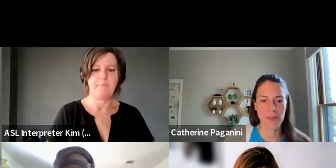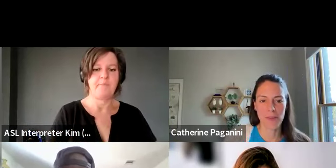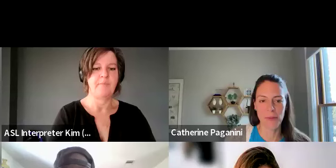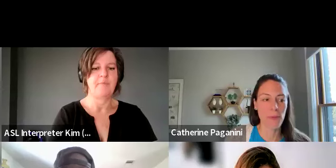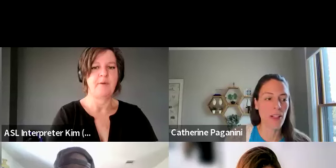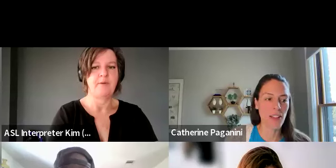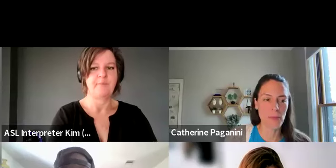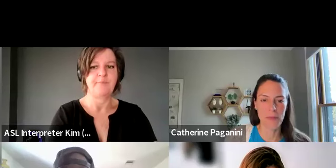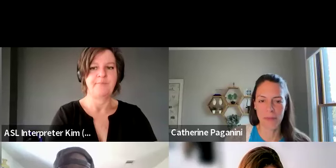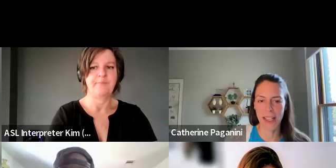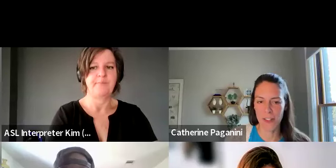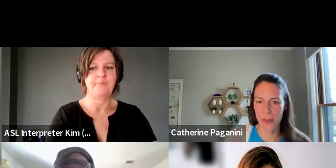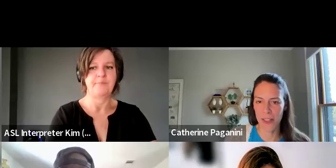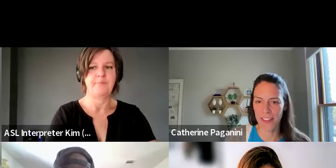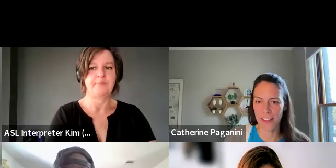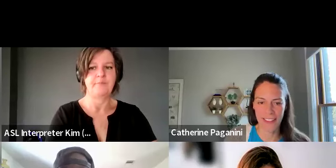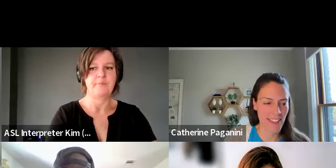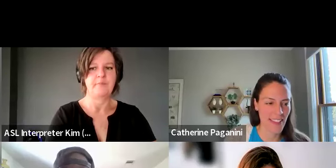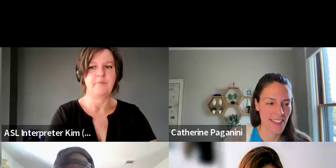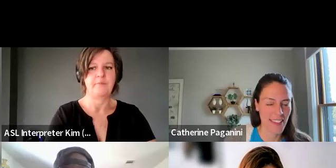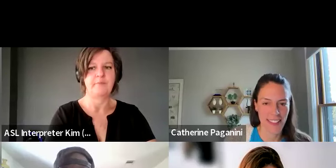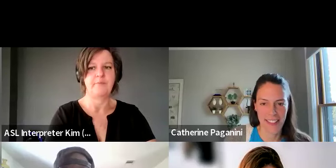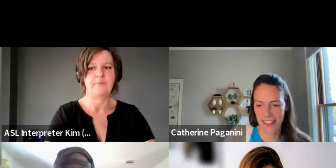Okay, well, welcome. Glad you made Thank it.